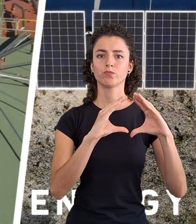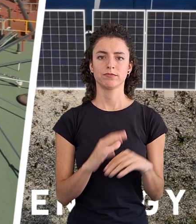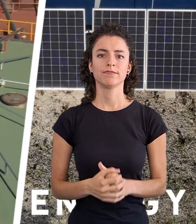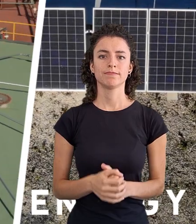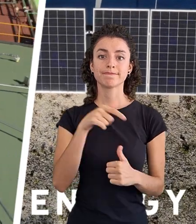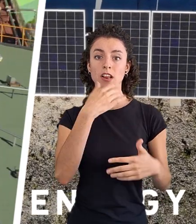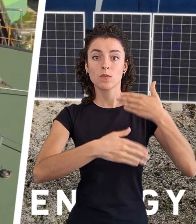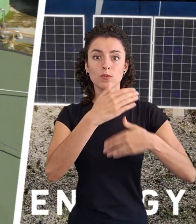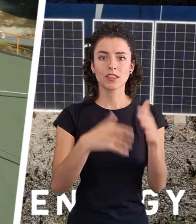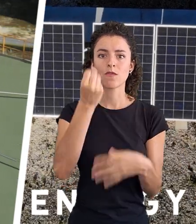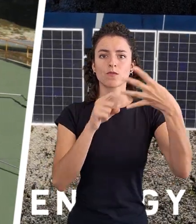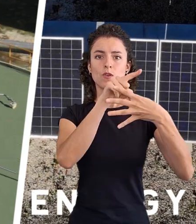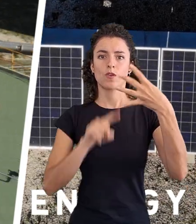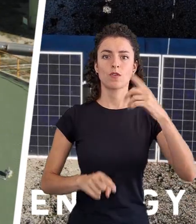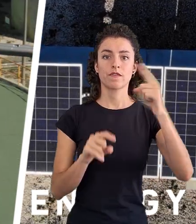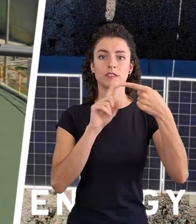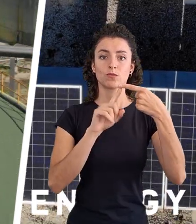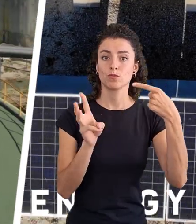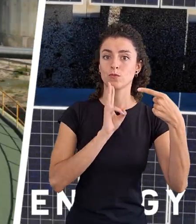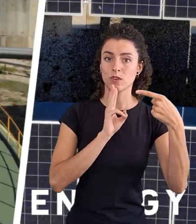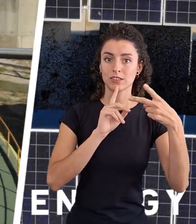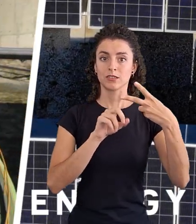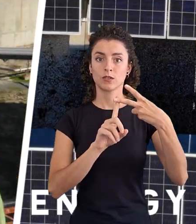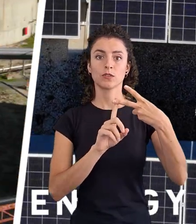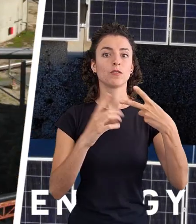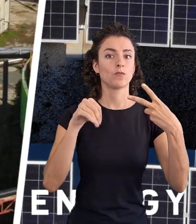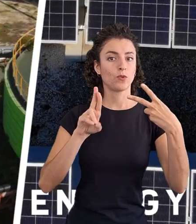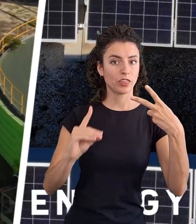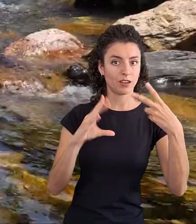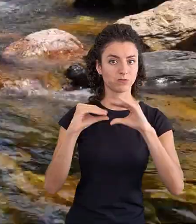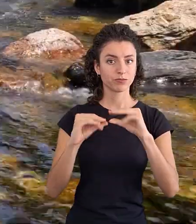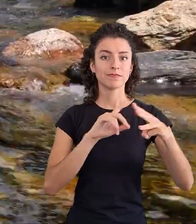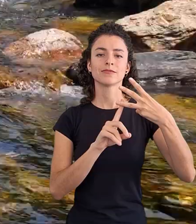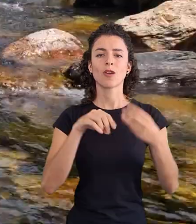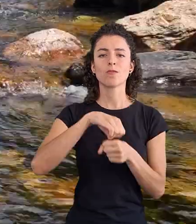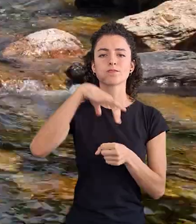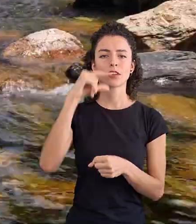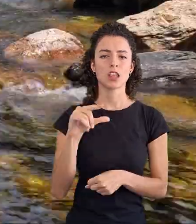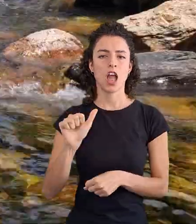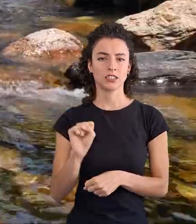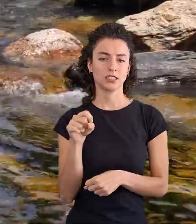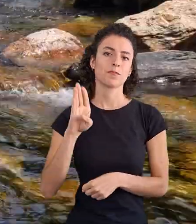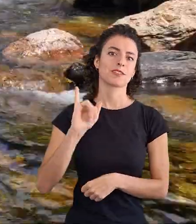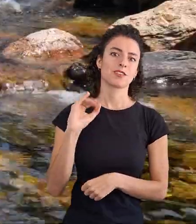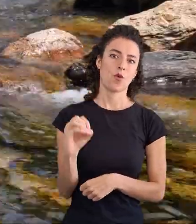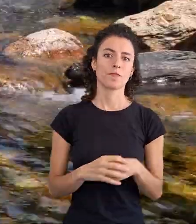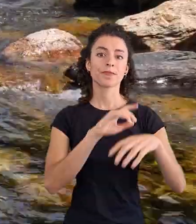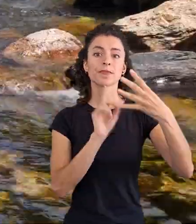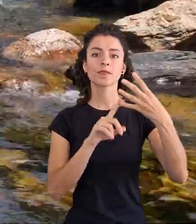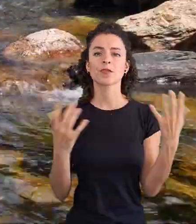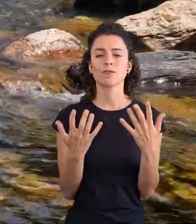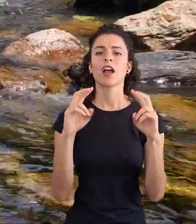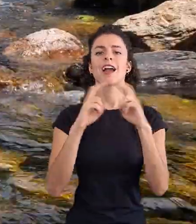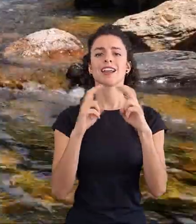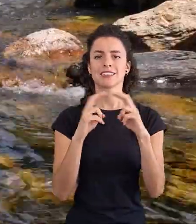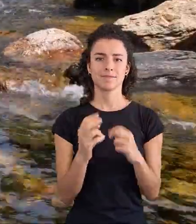identify 4 lines: water, sludge, biogas, and energy. The treatment in the